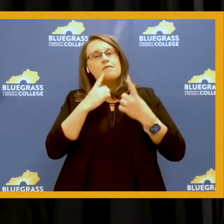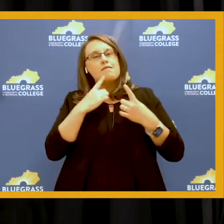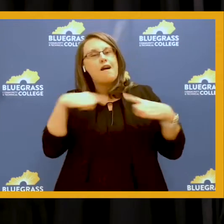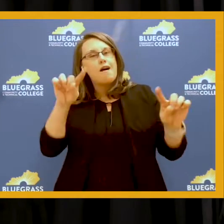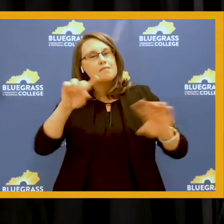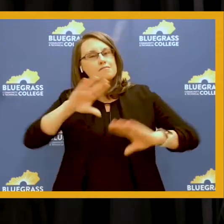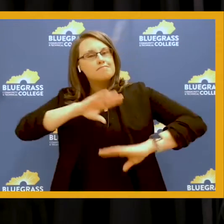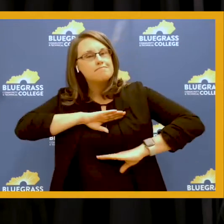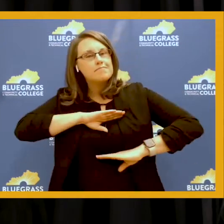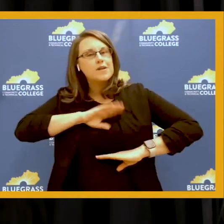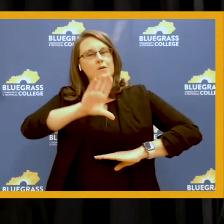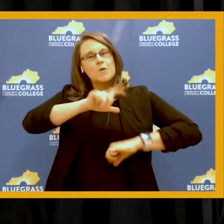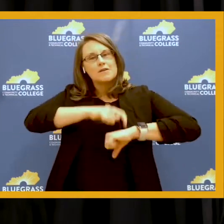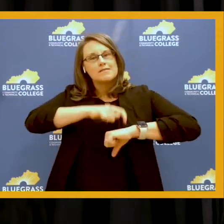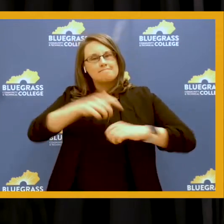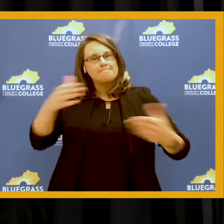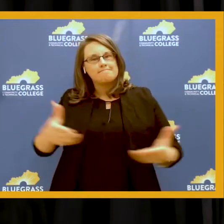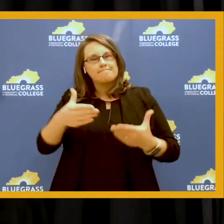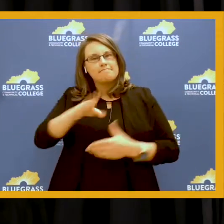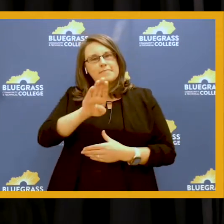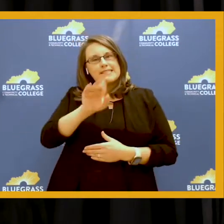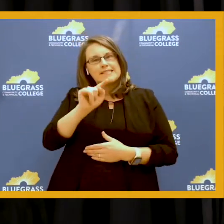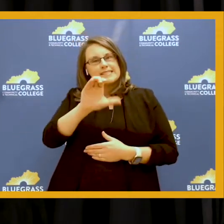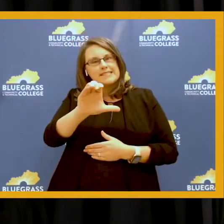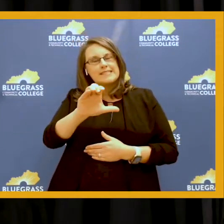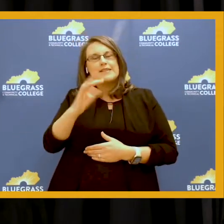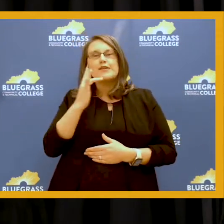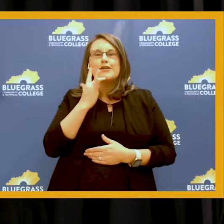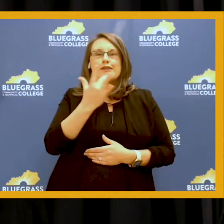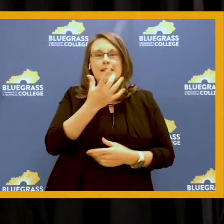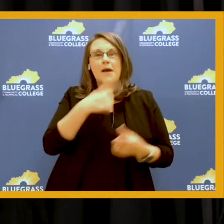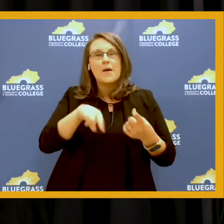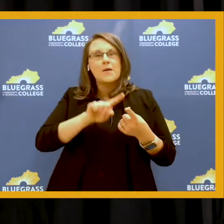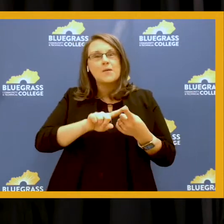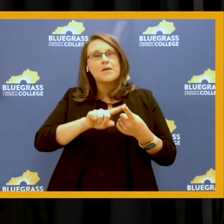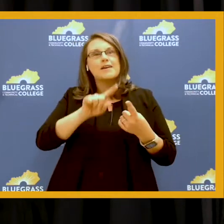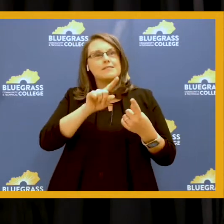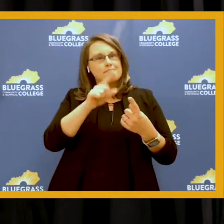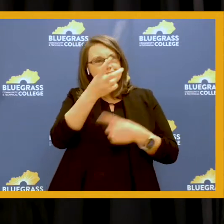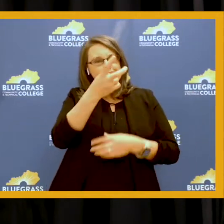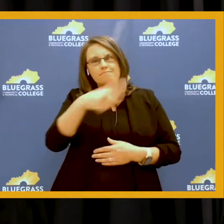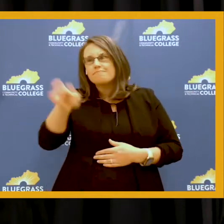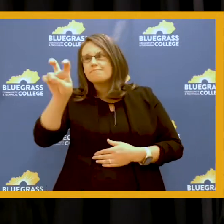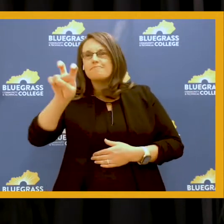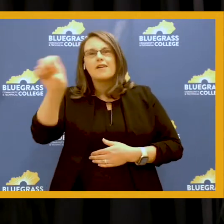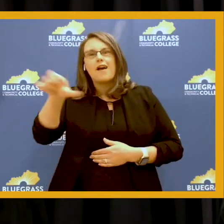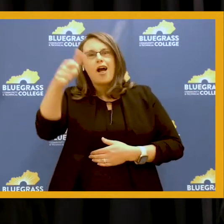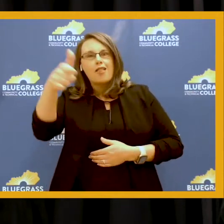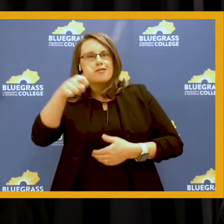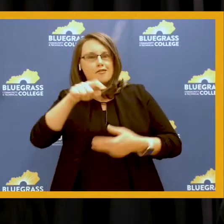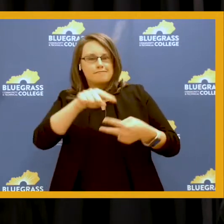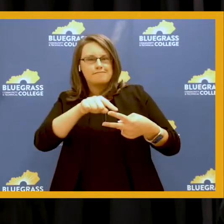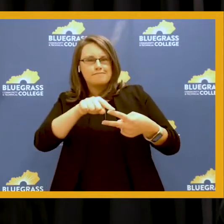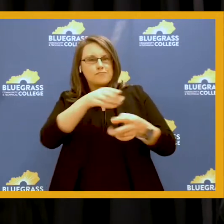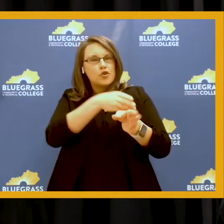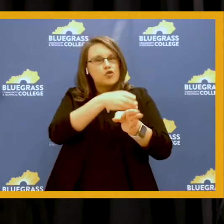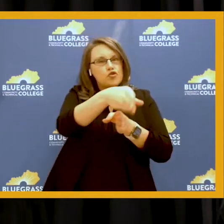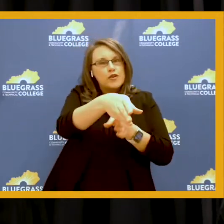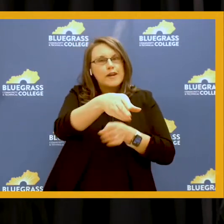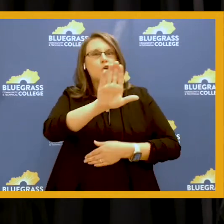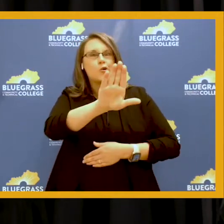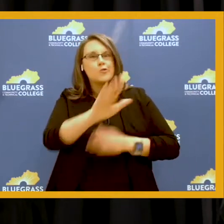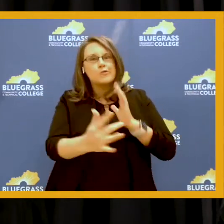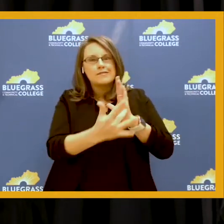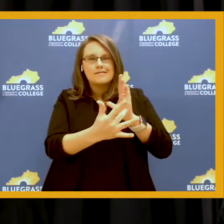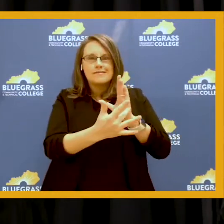accomplishments with your time here with BCTC. And good luck to you as you move on either to a career